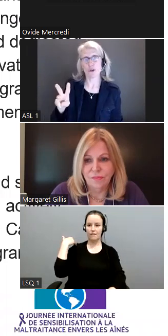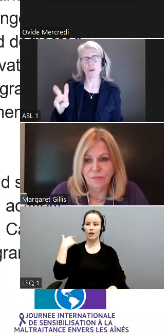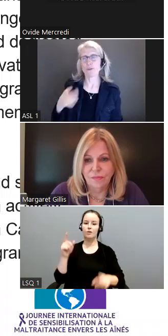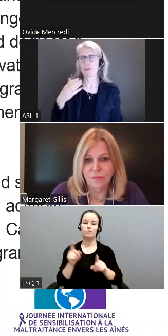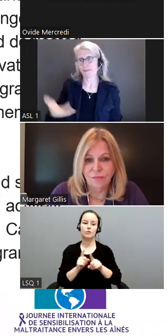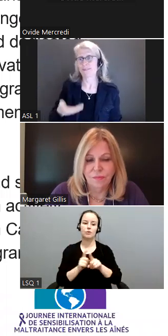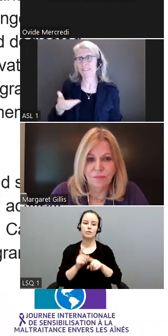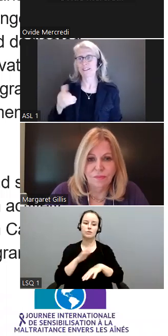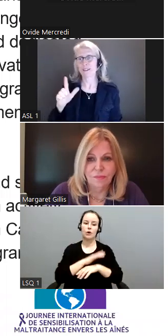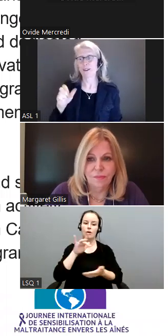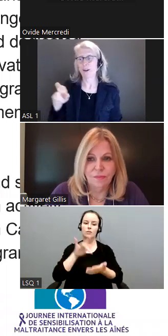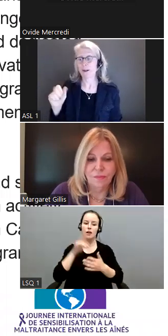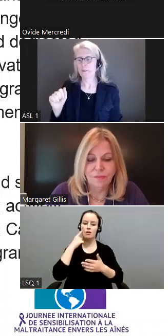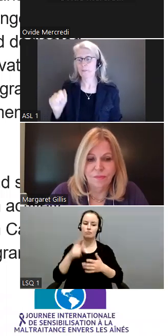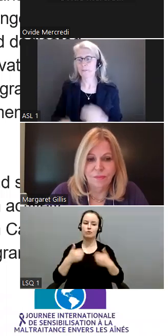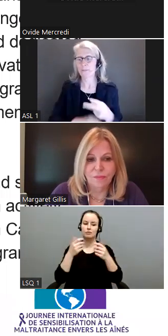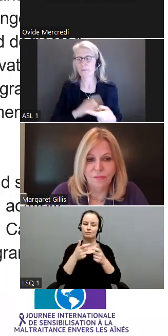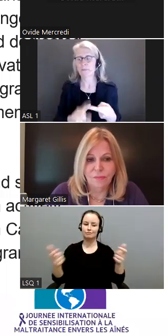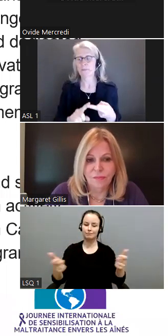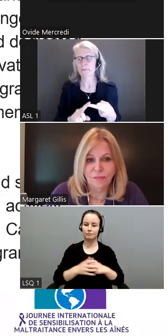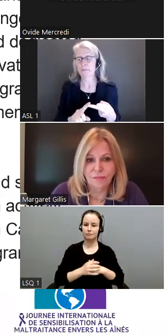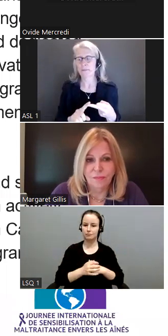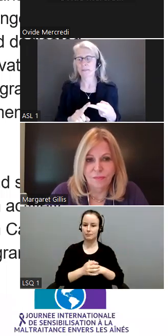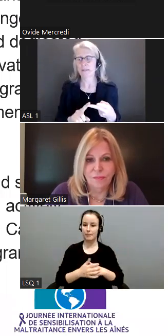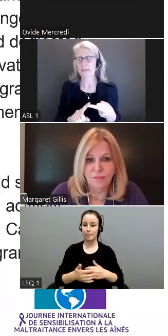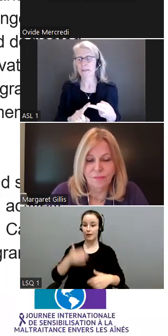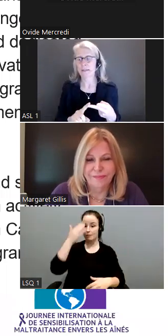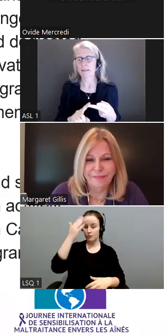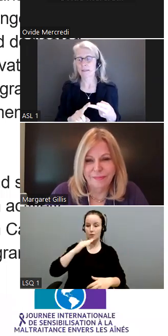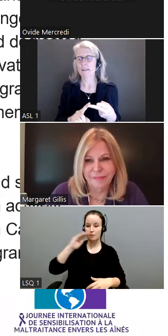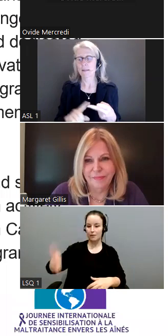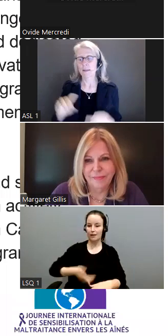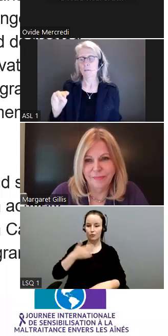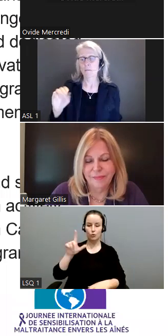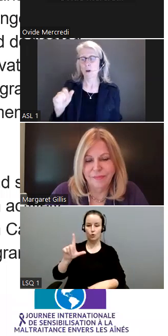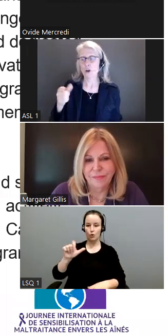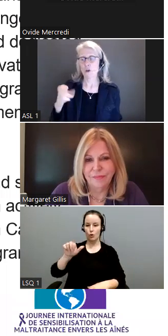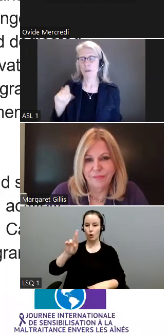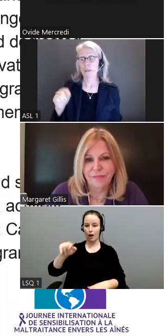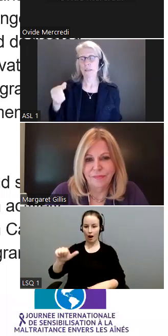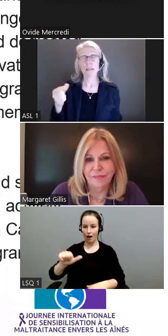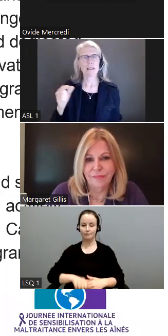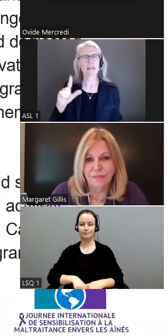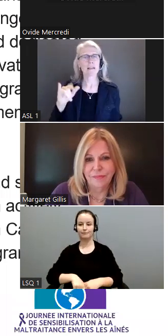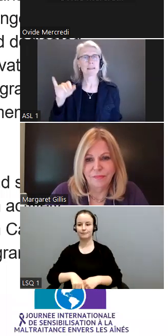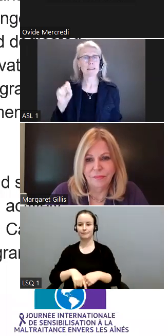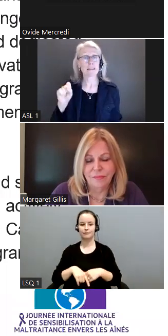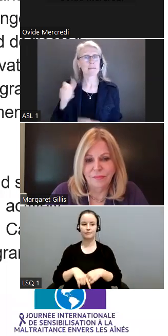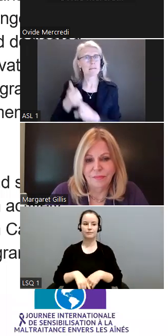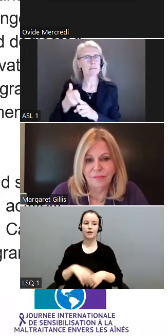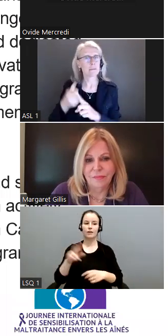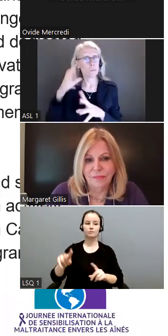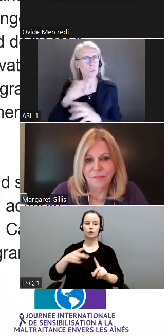And we are also joined by a colleague, Margaret Gillis, who is the founding president of the